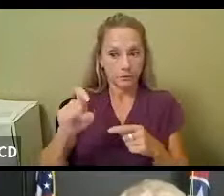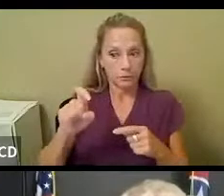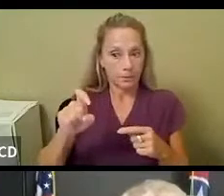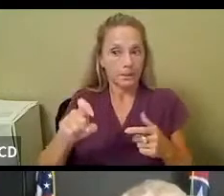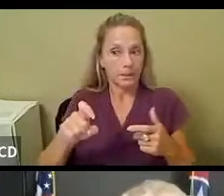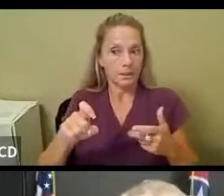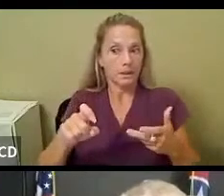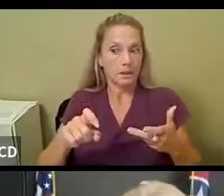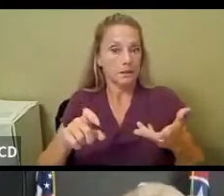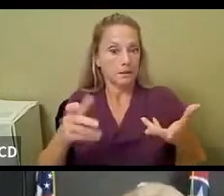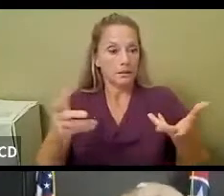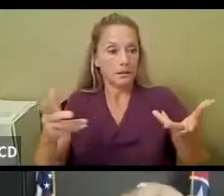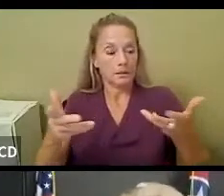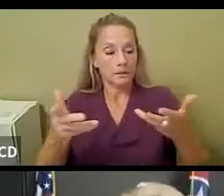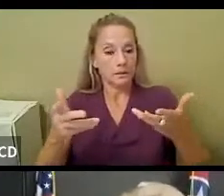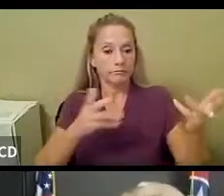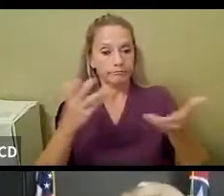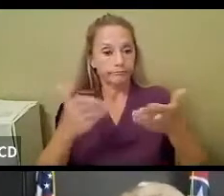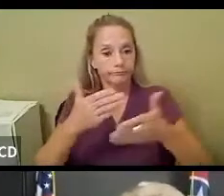What are your all's thoughts?